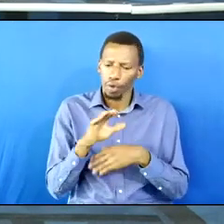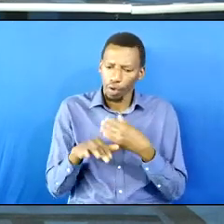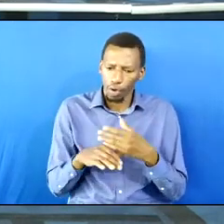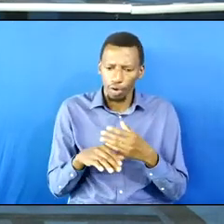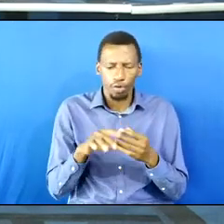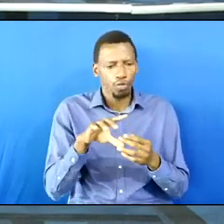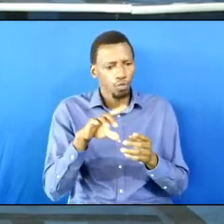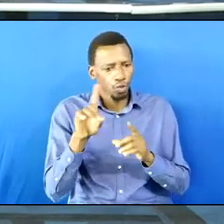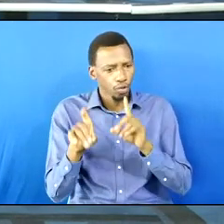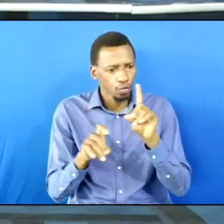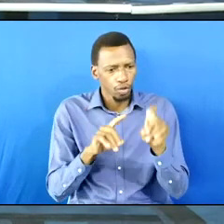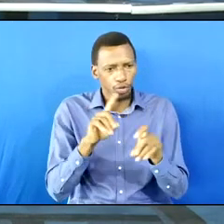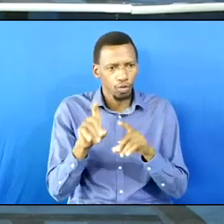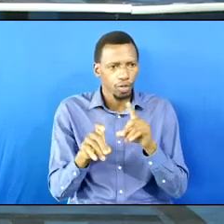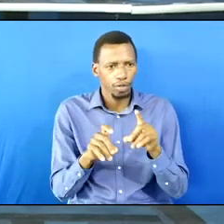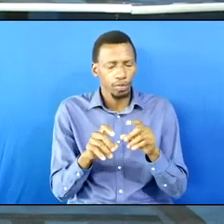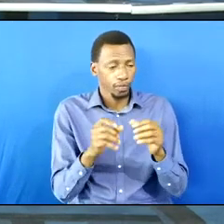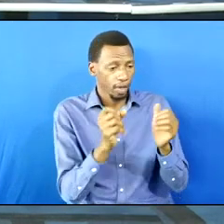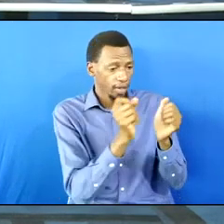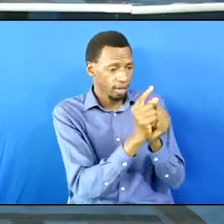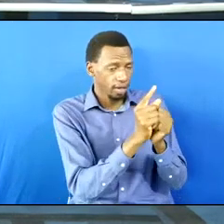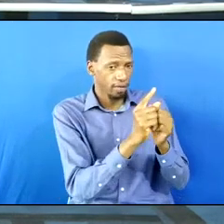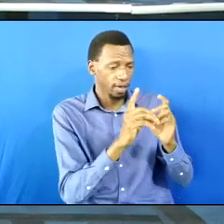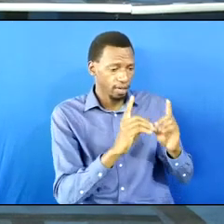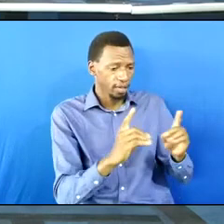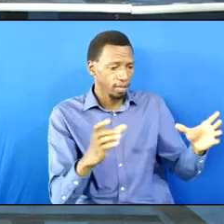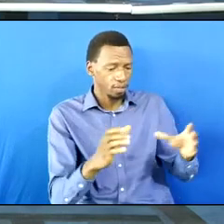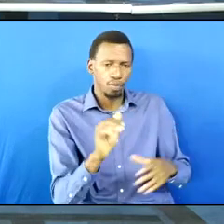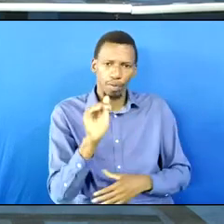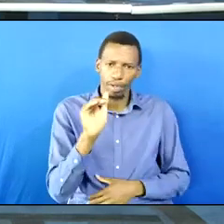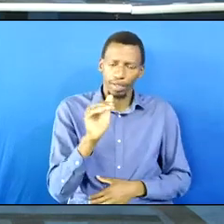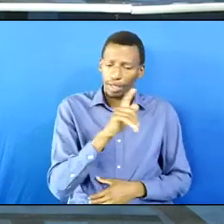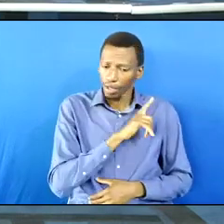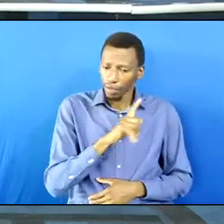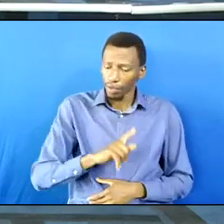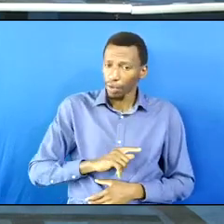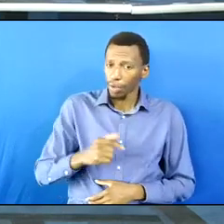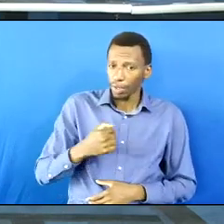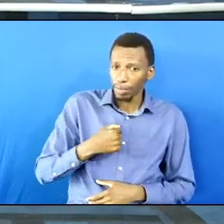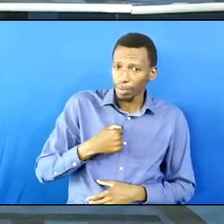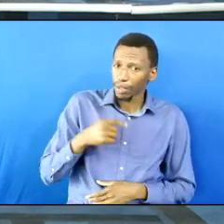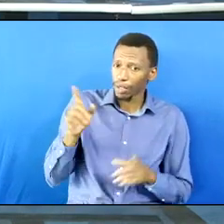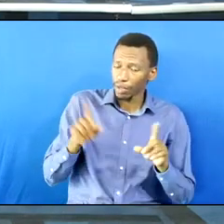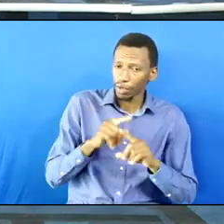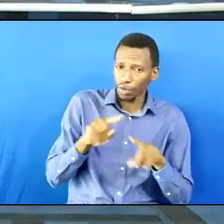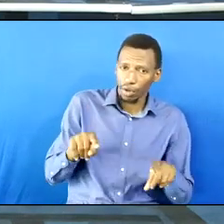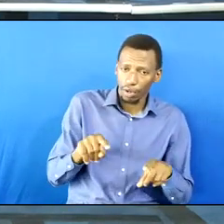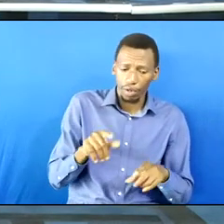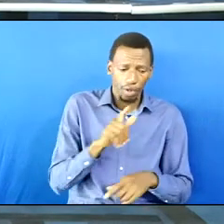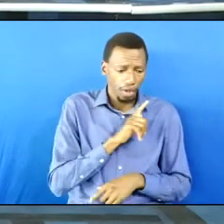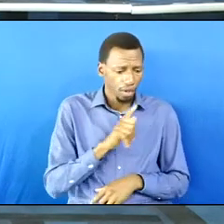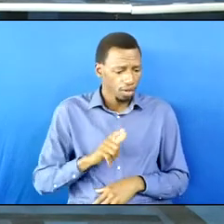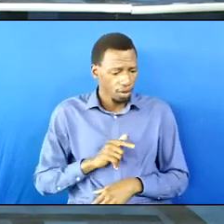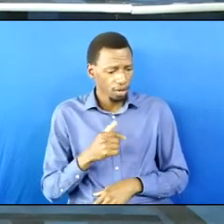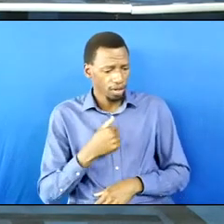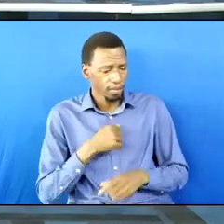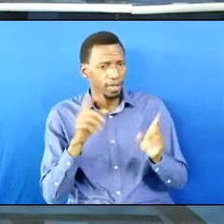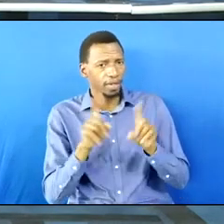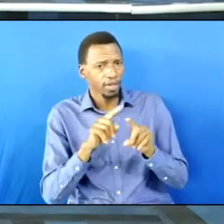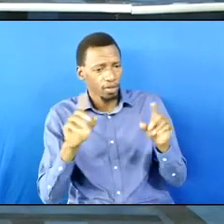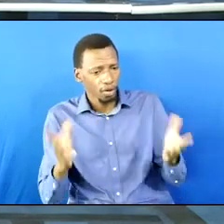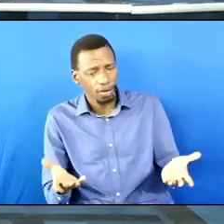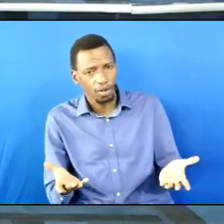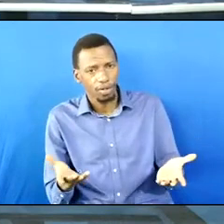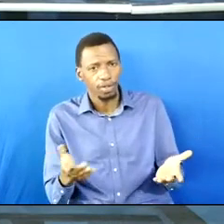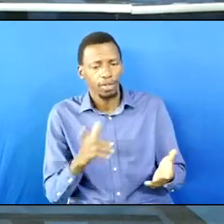asking, the 11 asking, Lord, is it I? Lord, is it I? Lord,